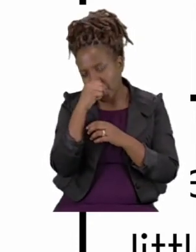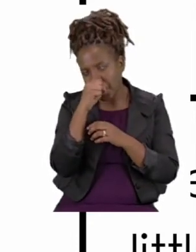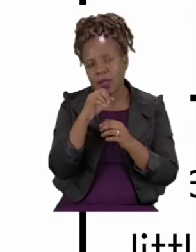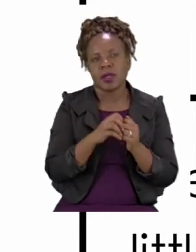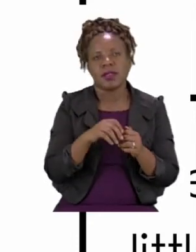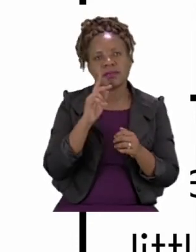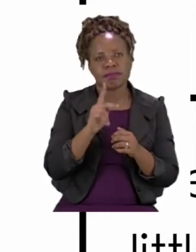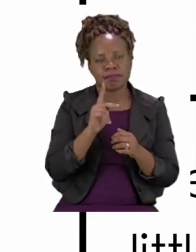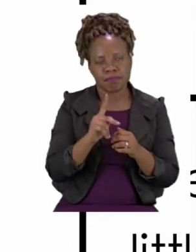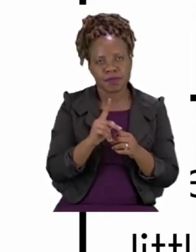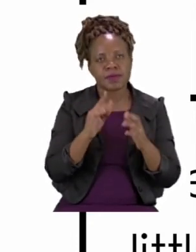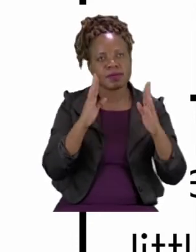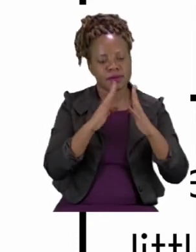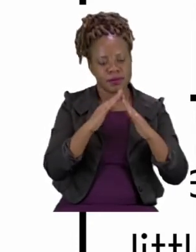material.